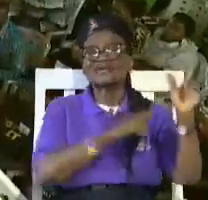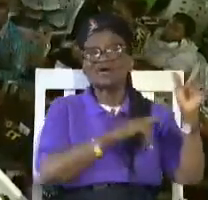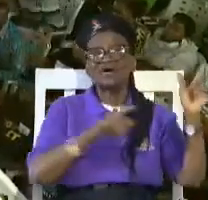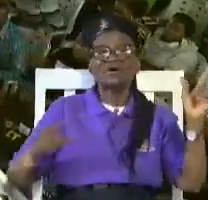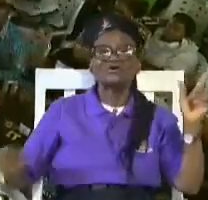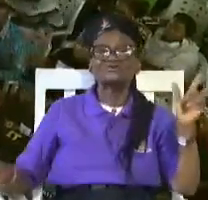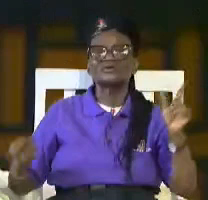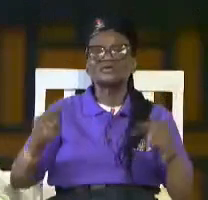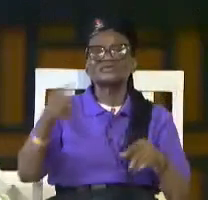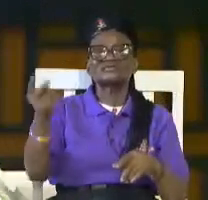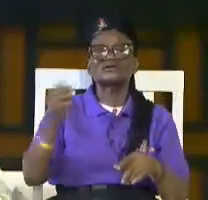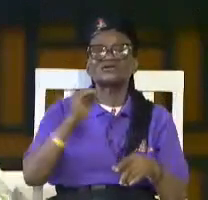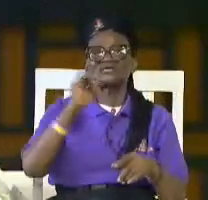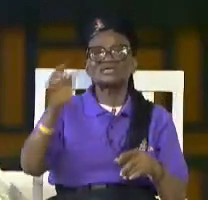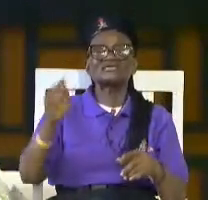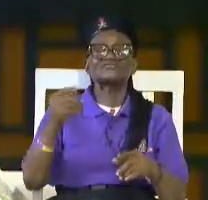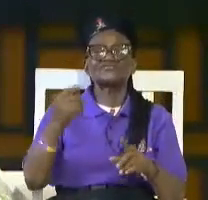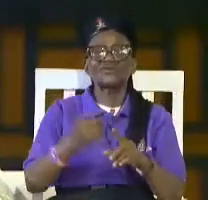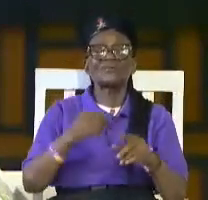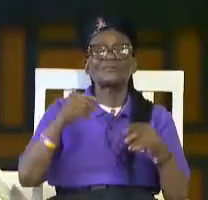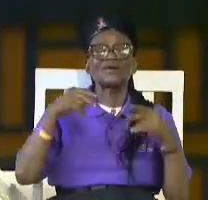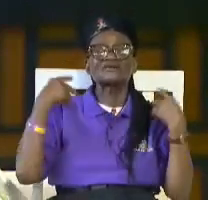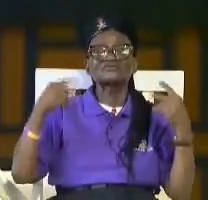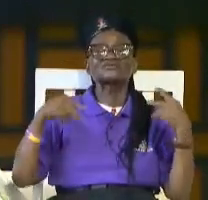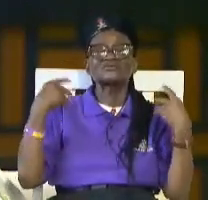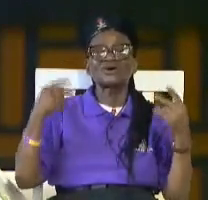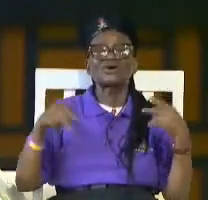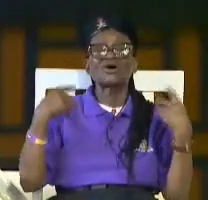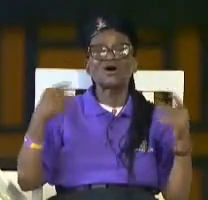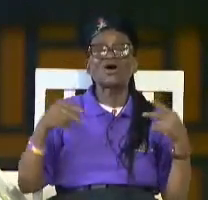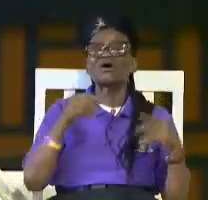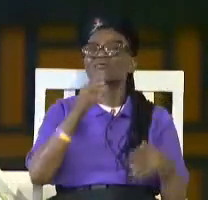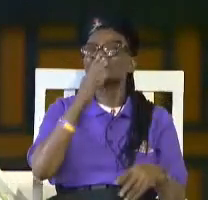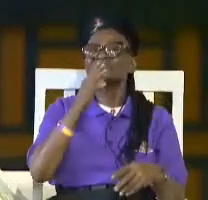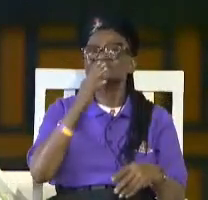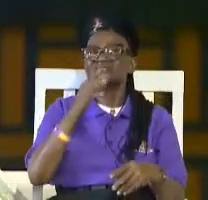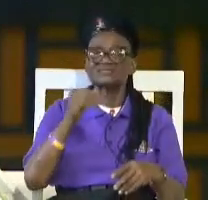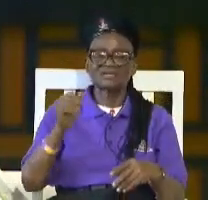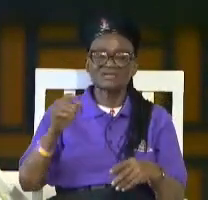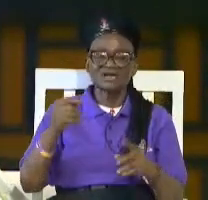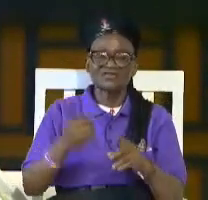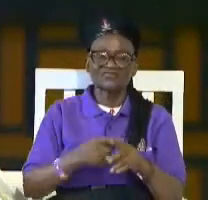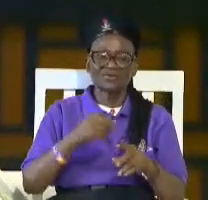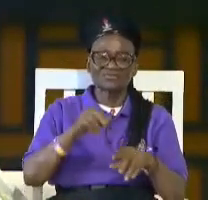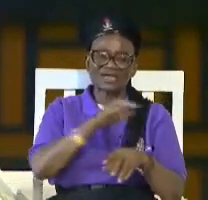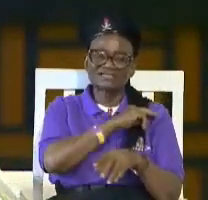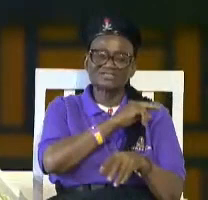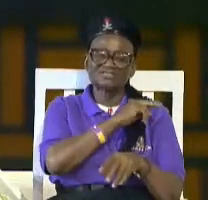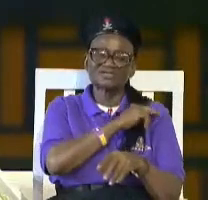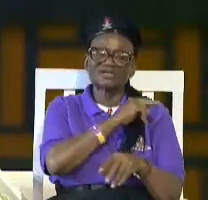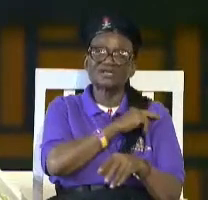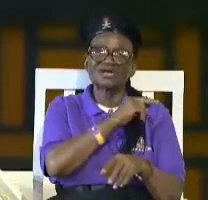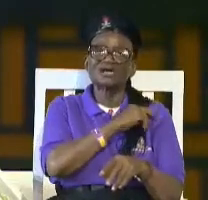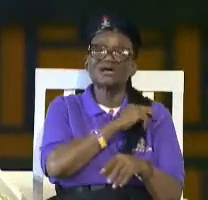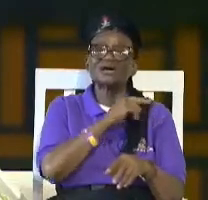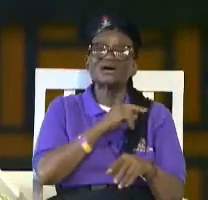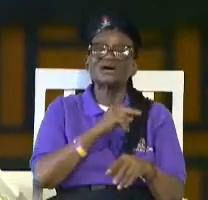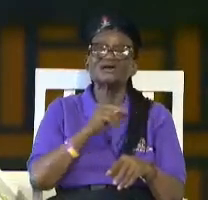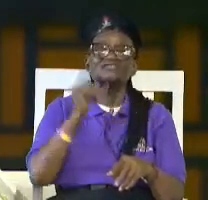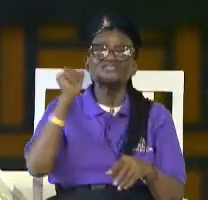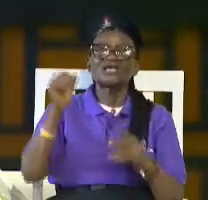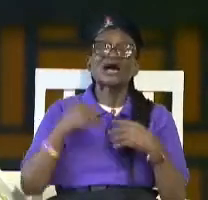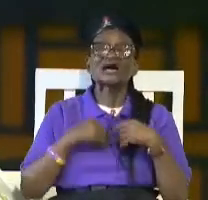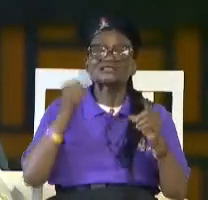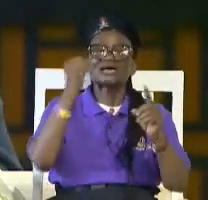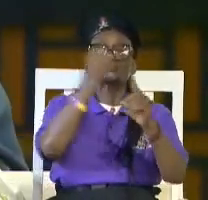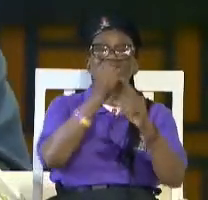The second is from Pastor Mrs. Anrin Dide Olua from Nigeria. She had an accident